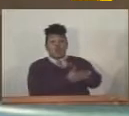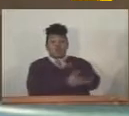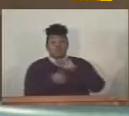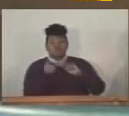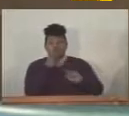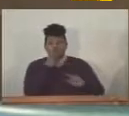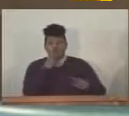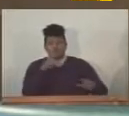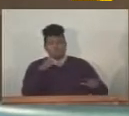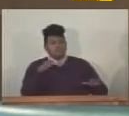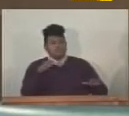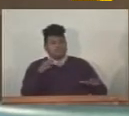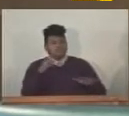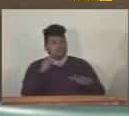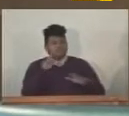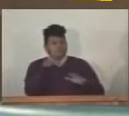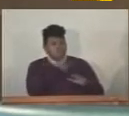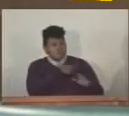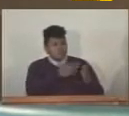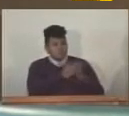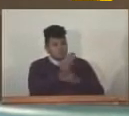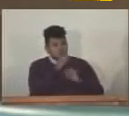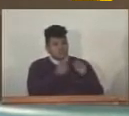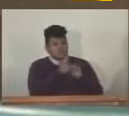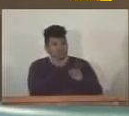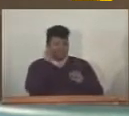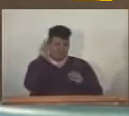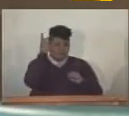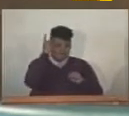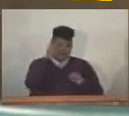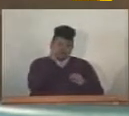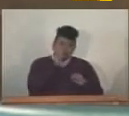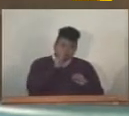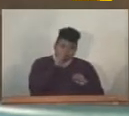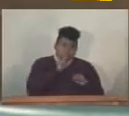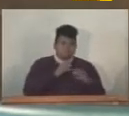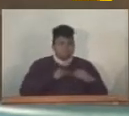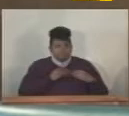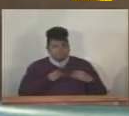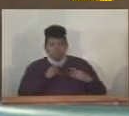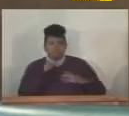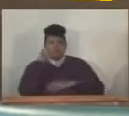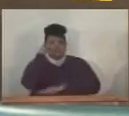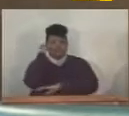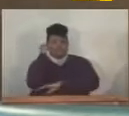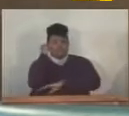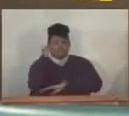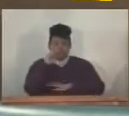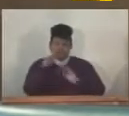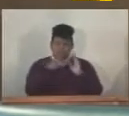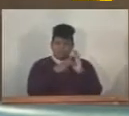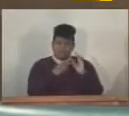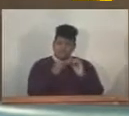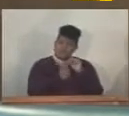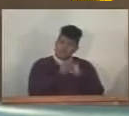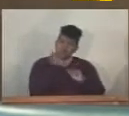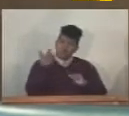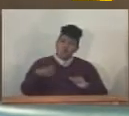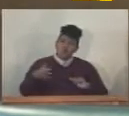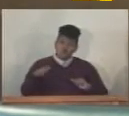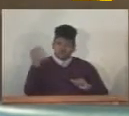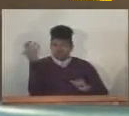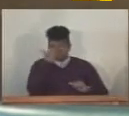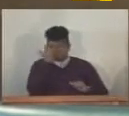a reputation throughout the years for political tolerance and stability, the reputation of being the most outstanding country in the